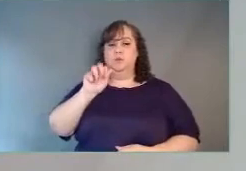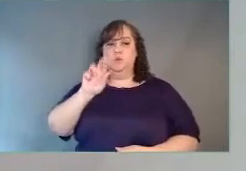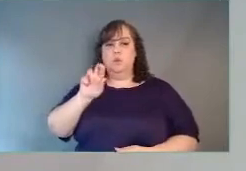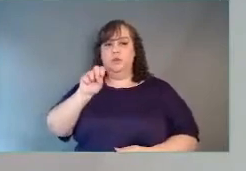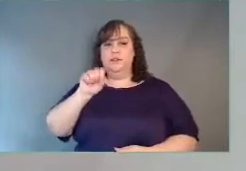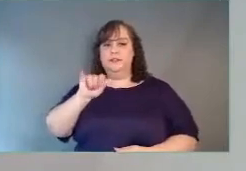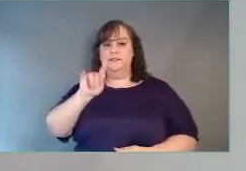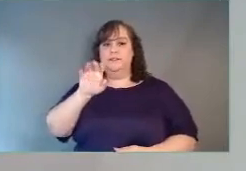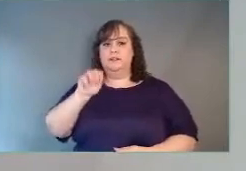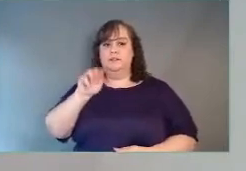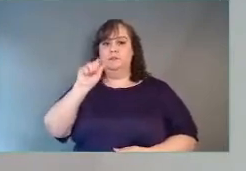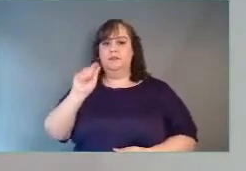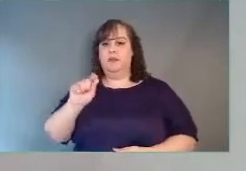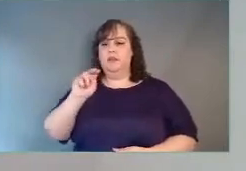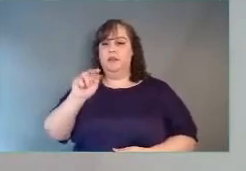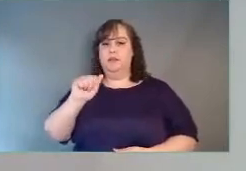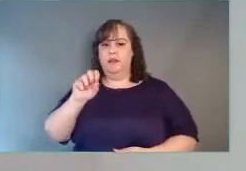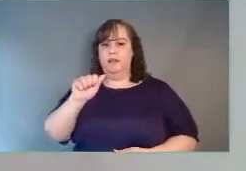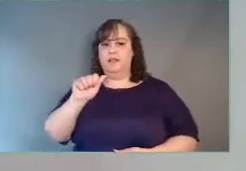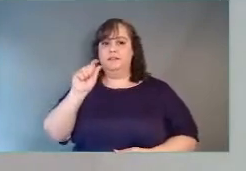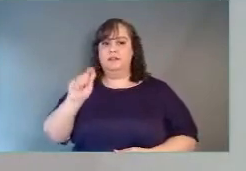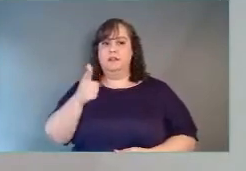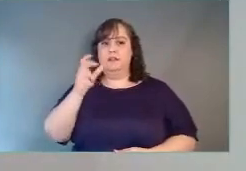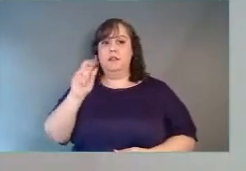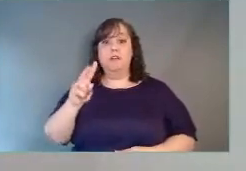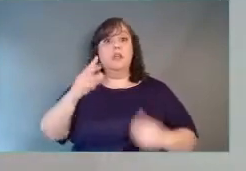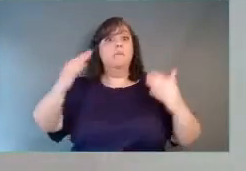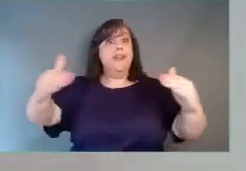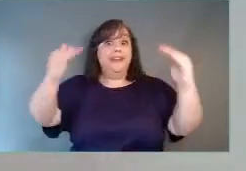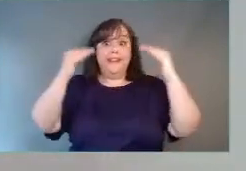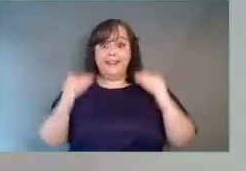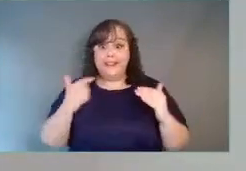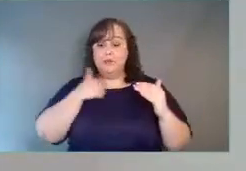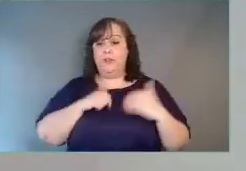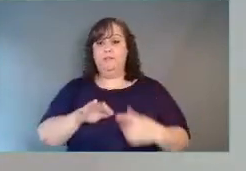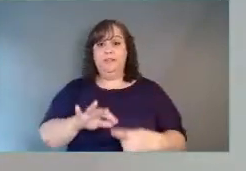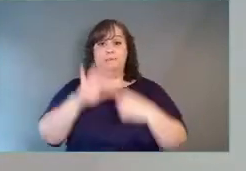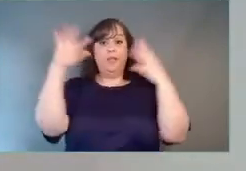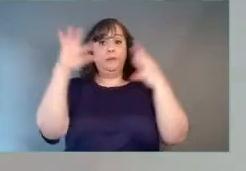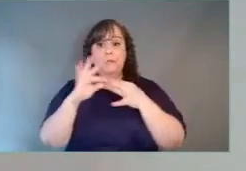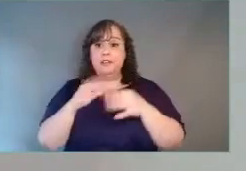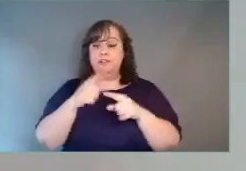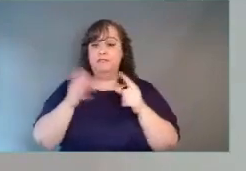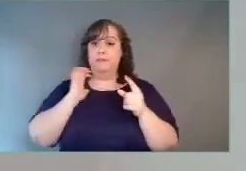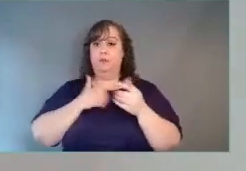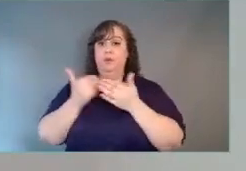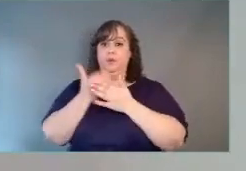newest administrator, Bill Nelson. Until next time, happy Asteroid Day.